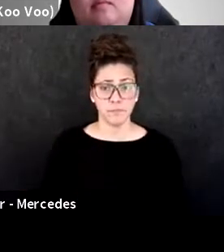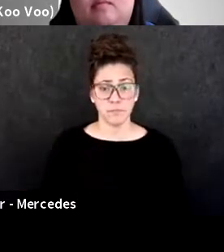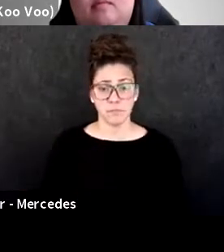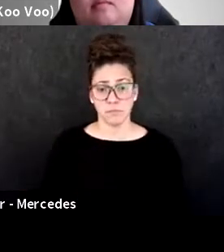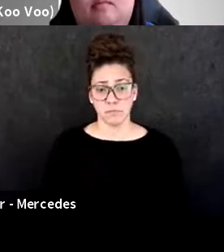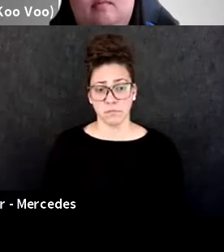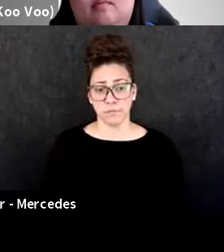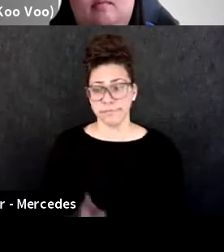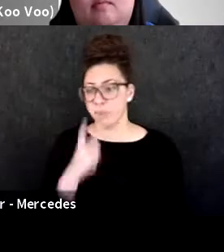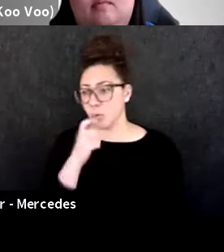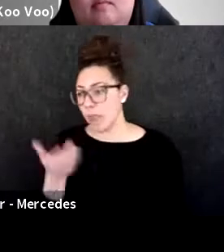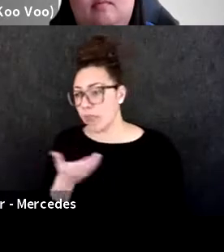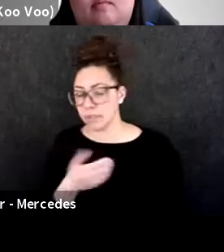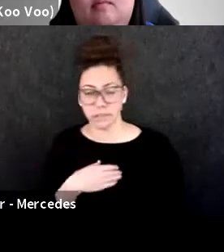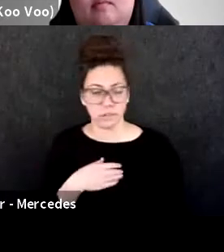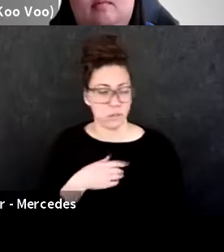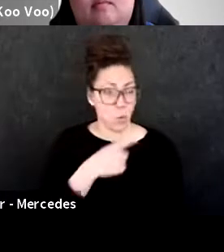who's hired, who's not hired,